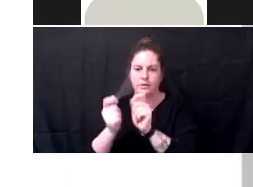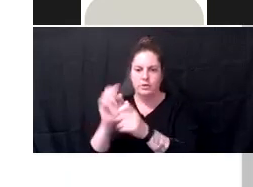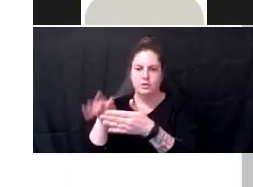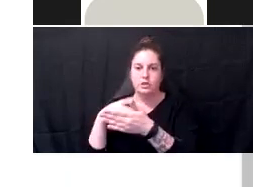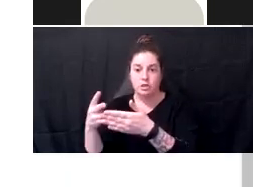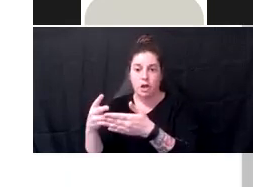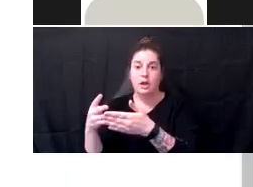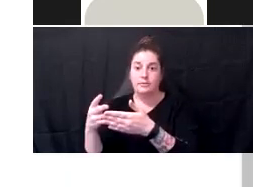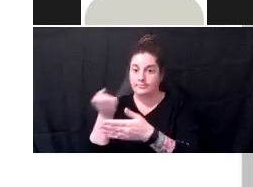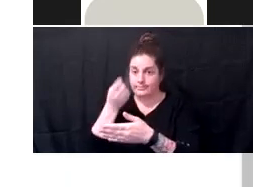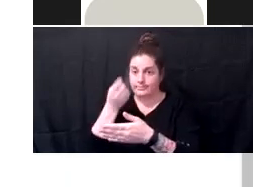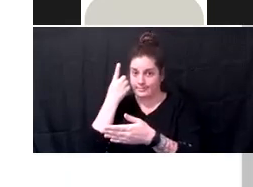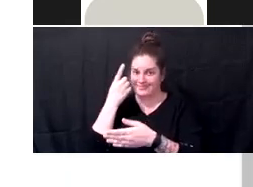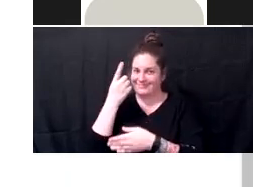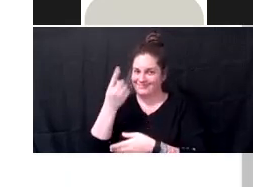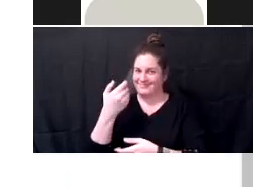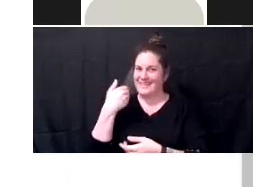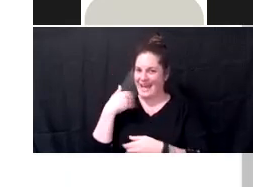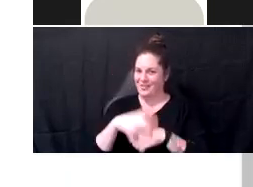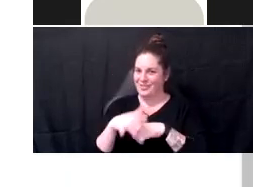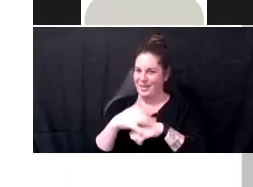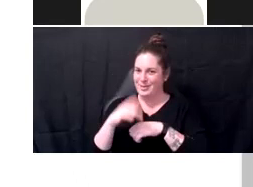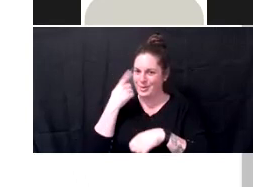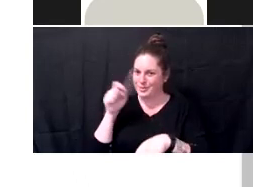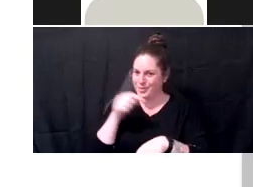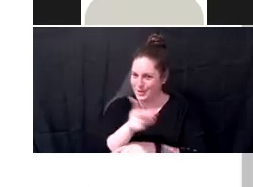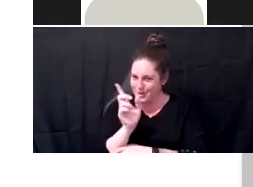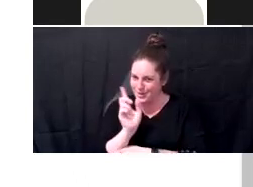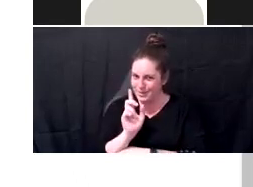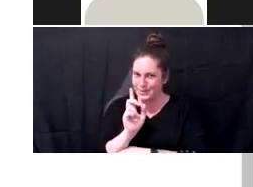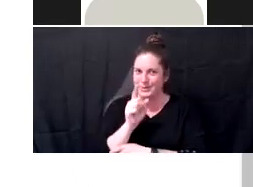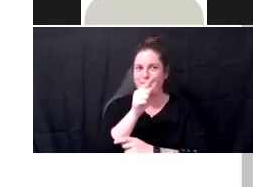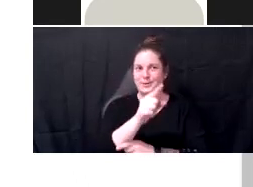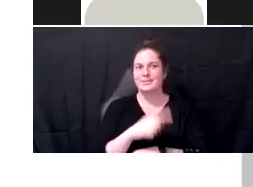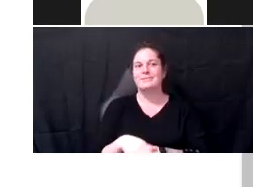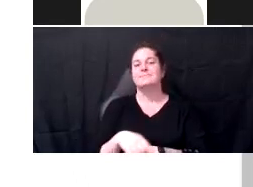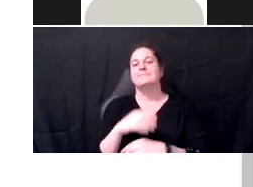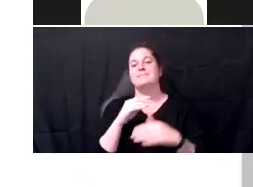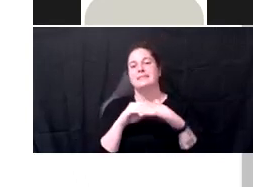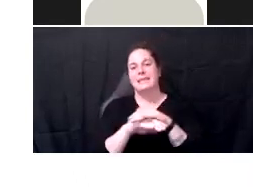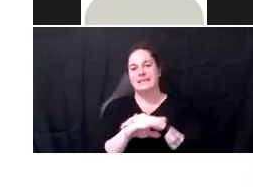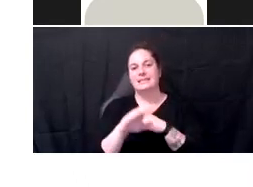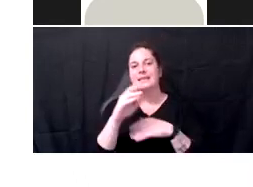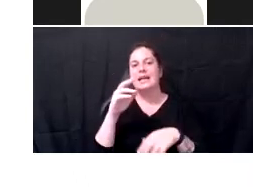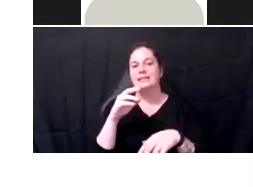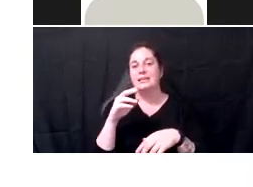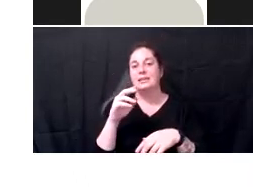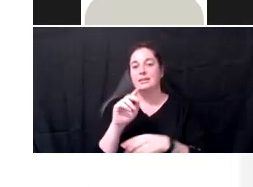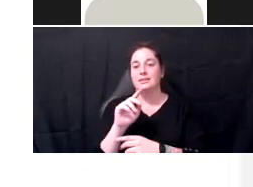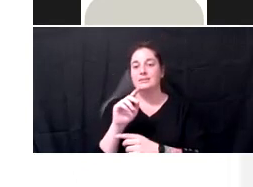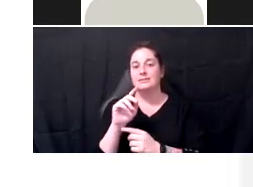into useful links, one of the very first items is a unit conversion tool,